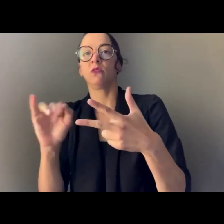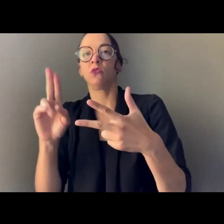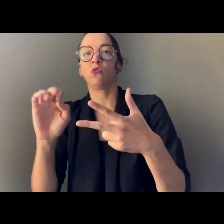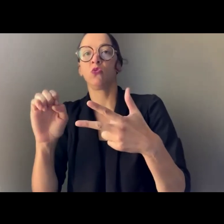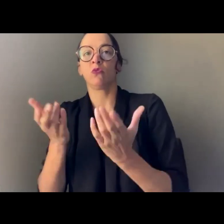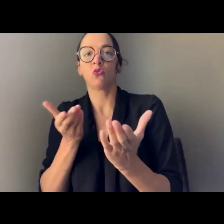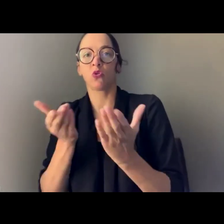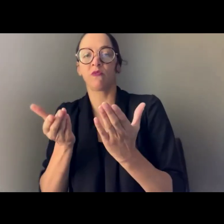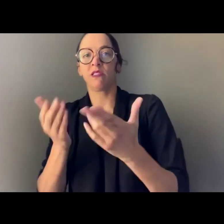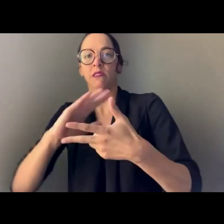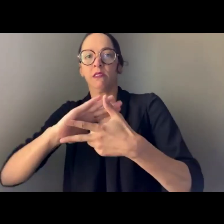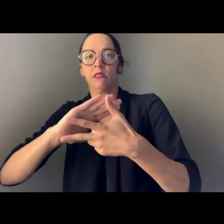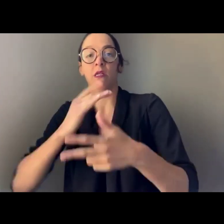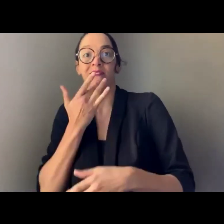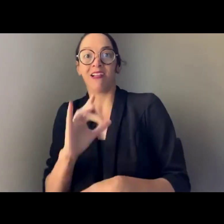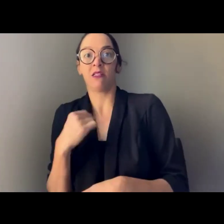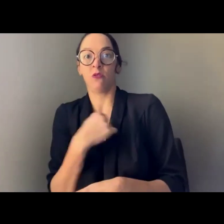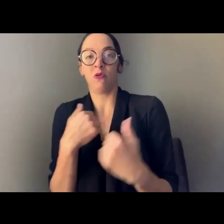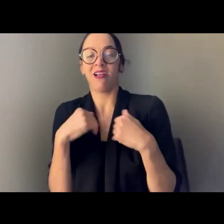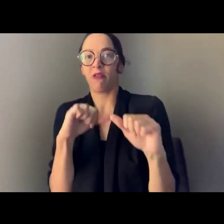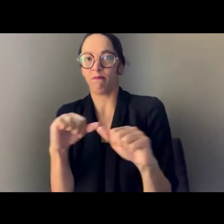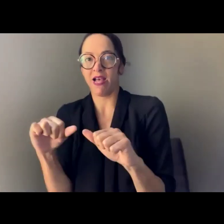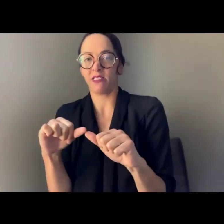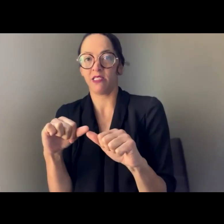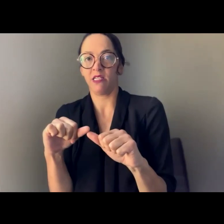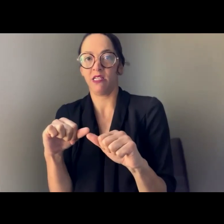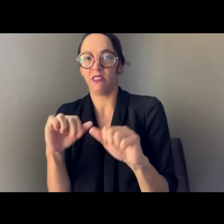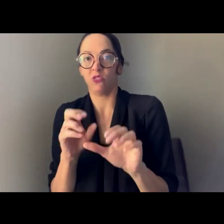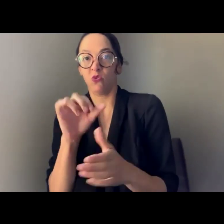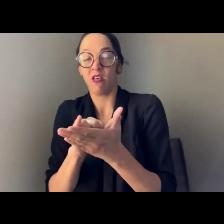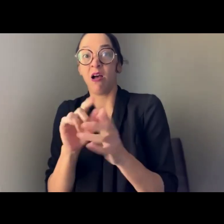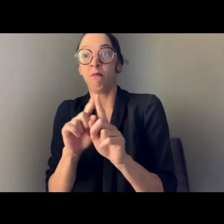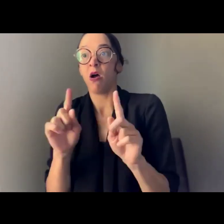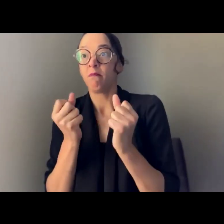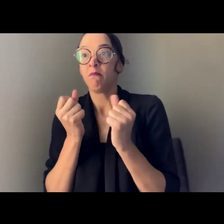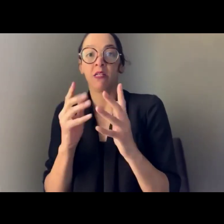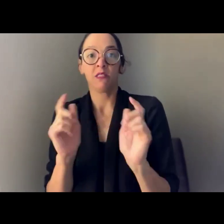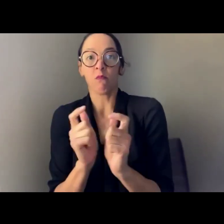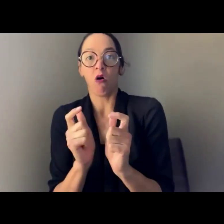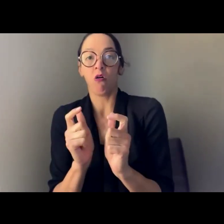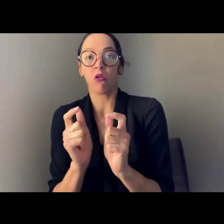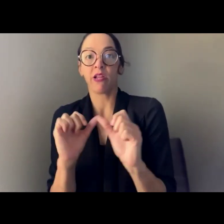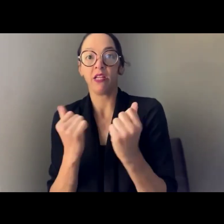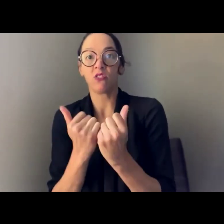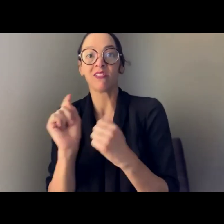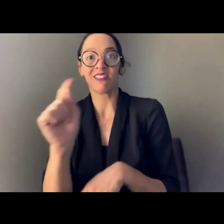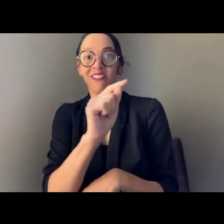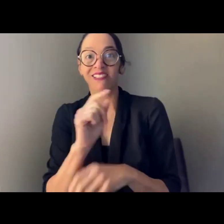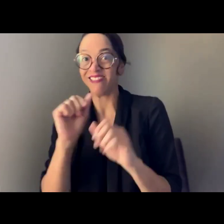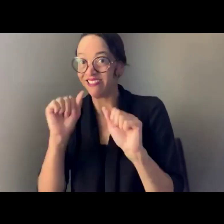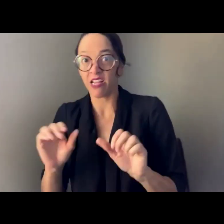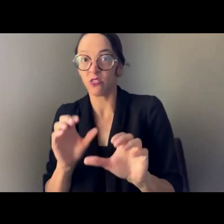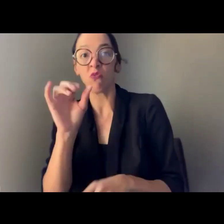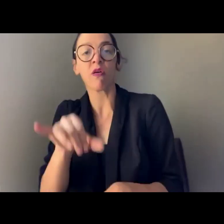the capacity to do that, but not many smaller agencies can do that, and certainly individual